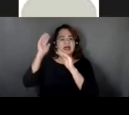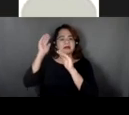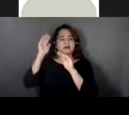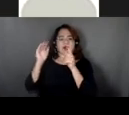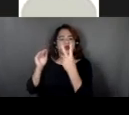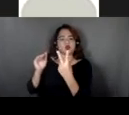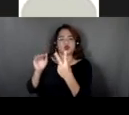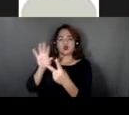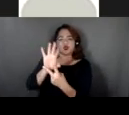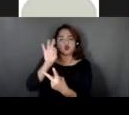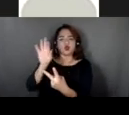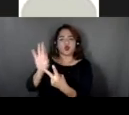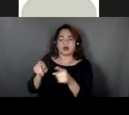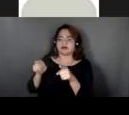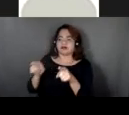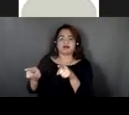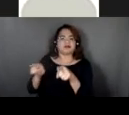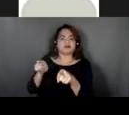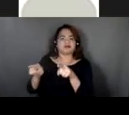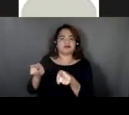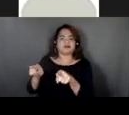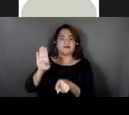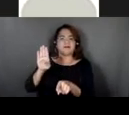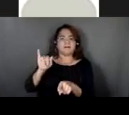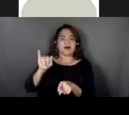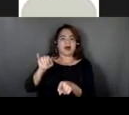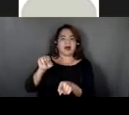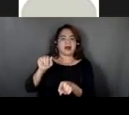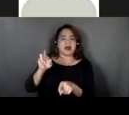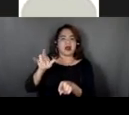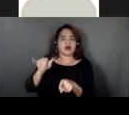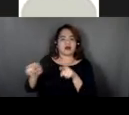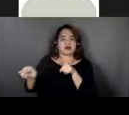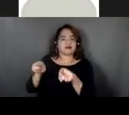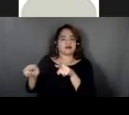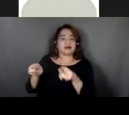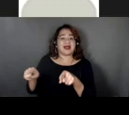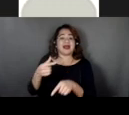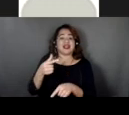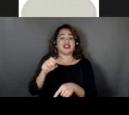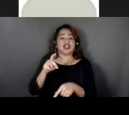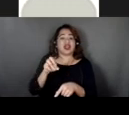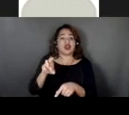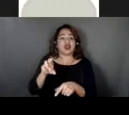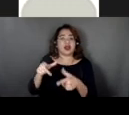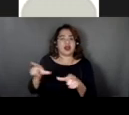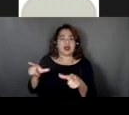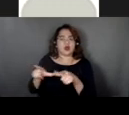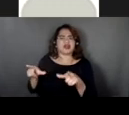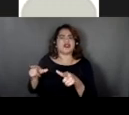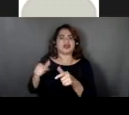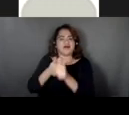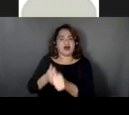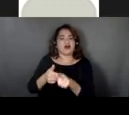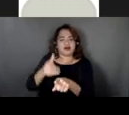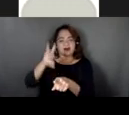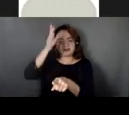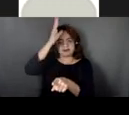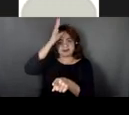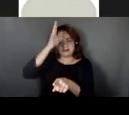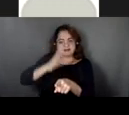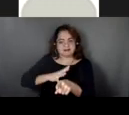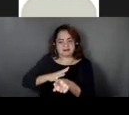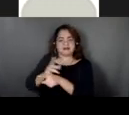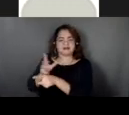expectation around the way that we interface with gender and gendered language and bodies, those